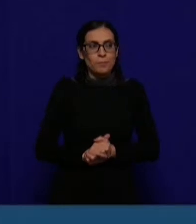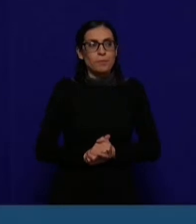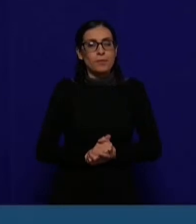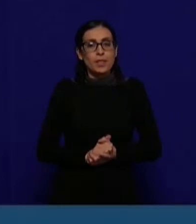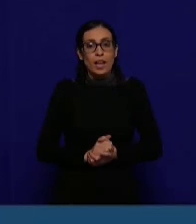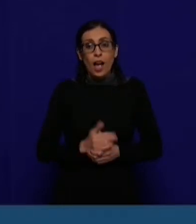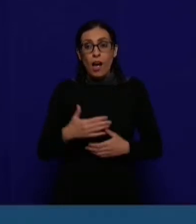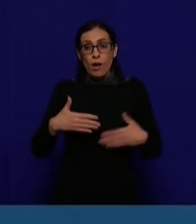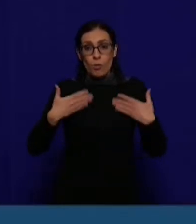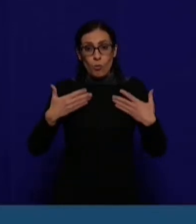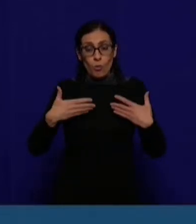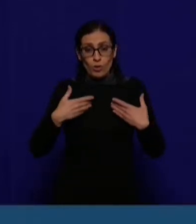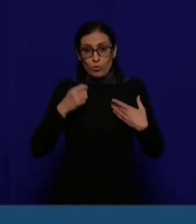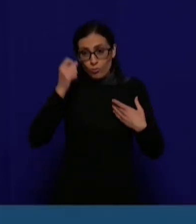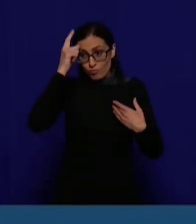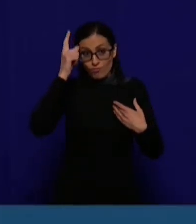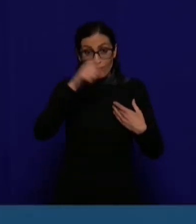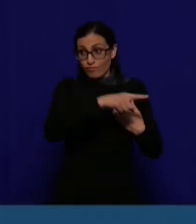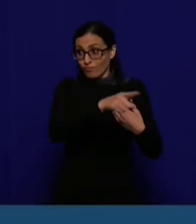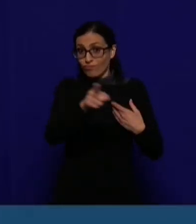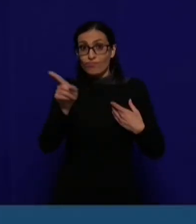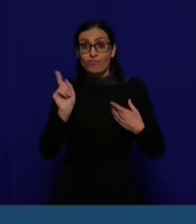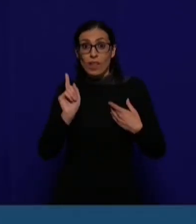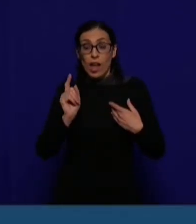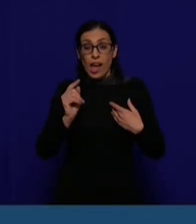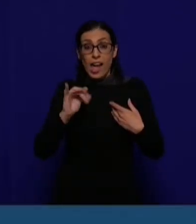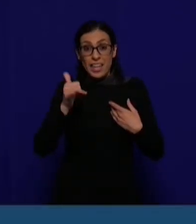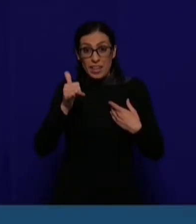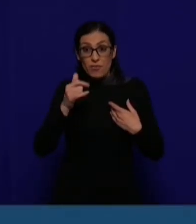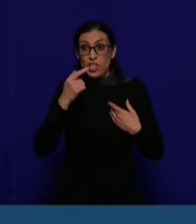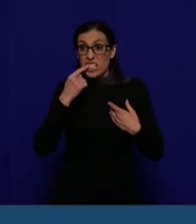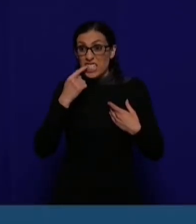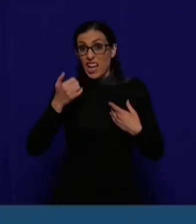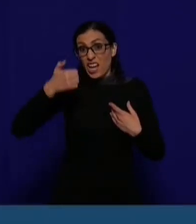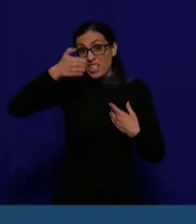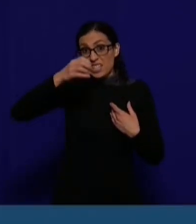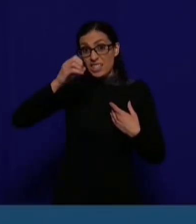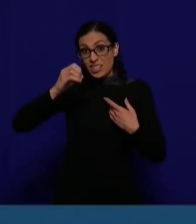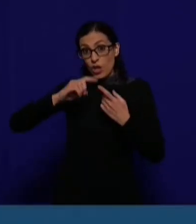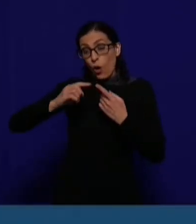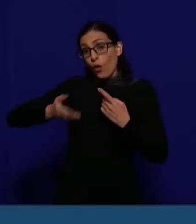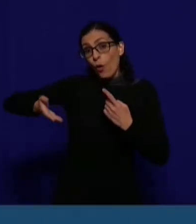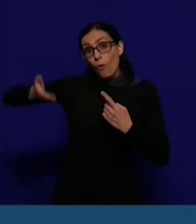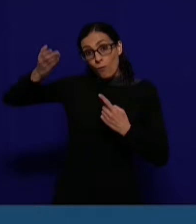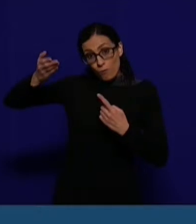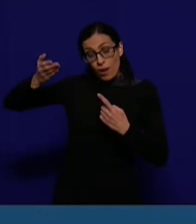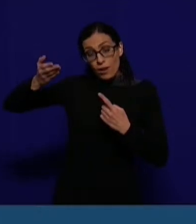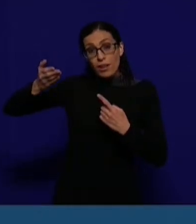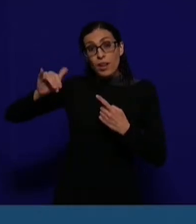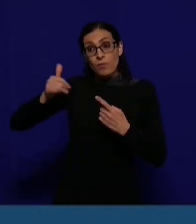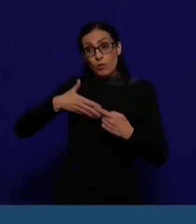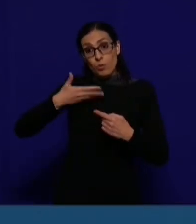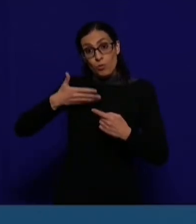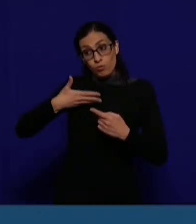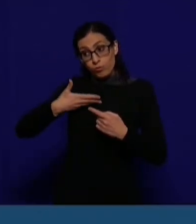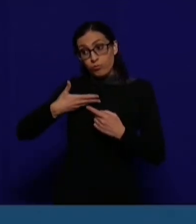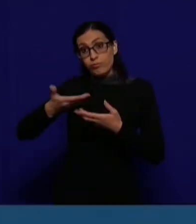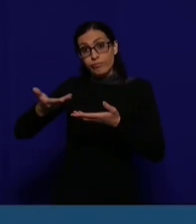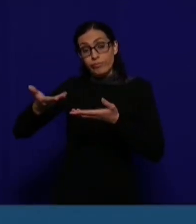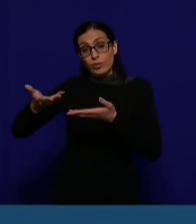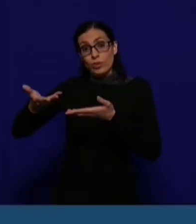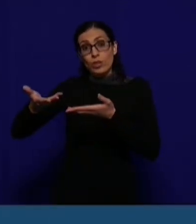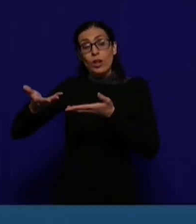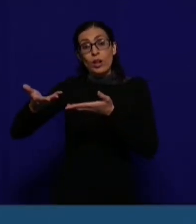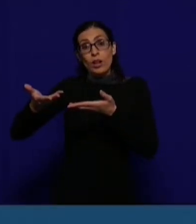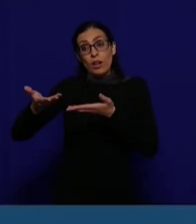remind everyone, if you are aged over 60 years, we have distributed all the invitations to those people who are